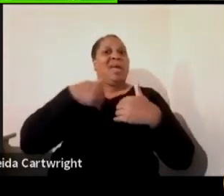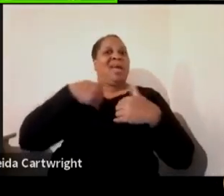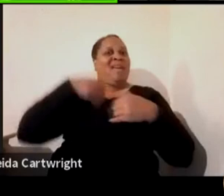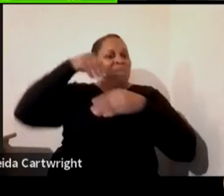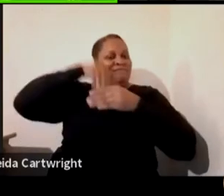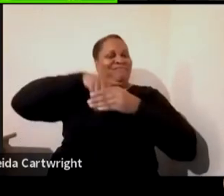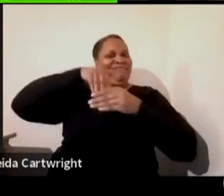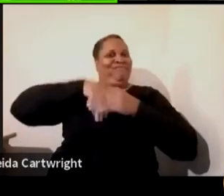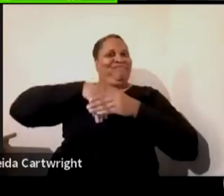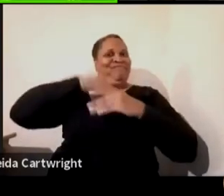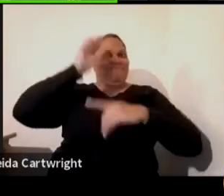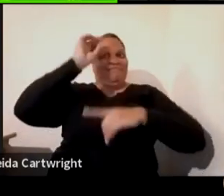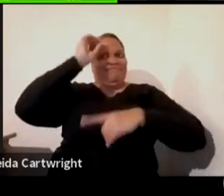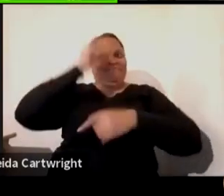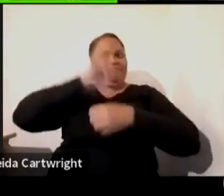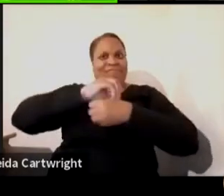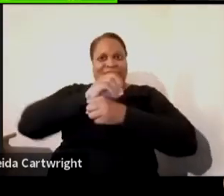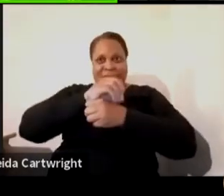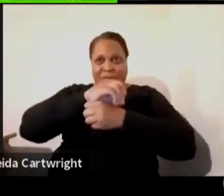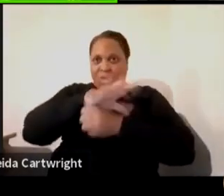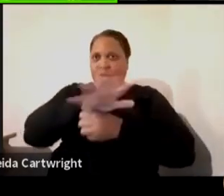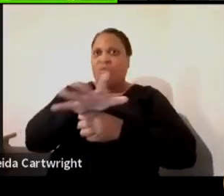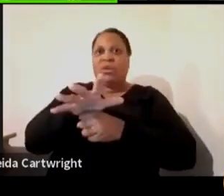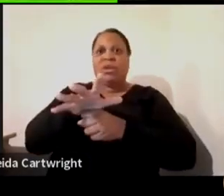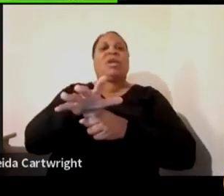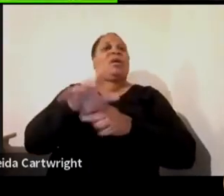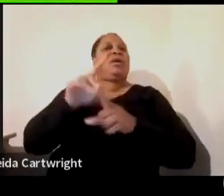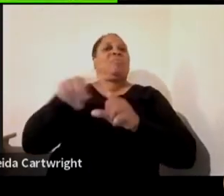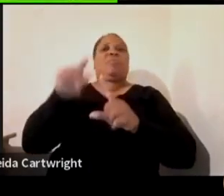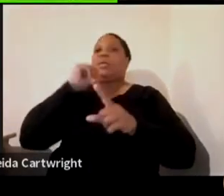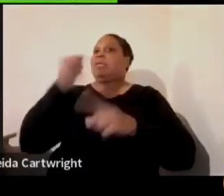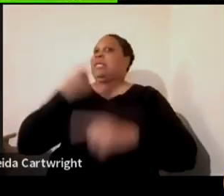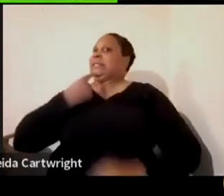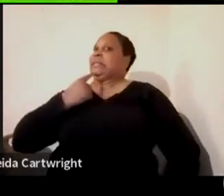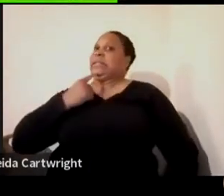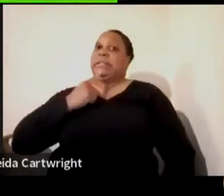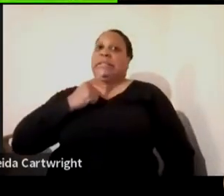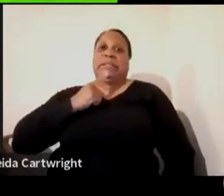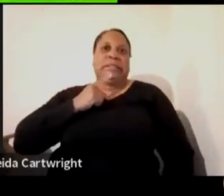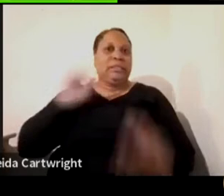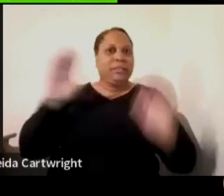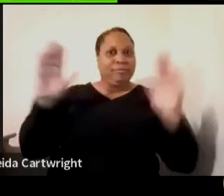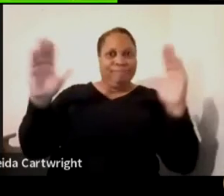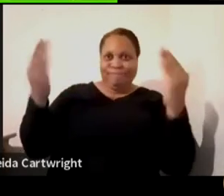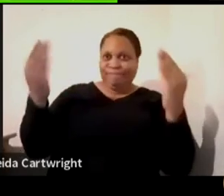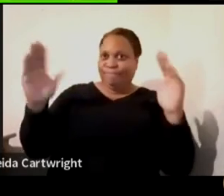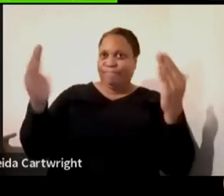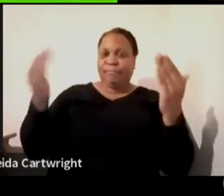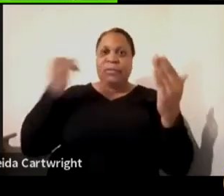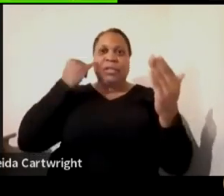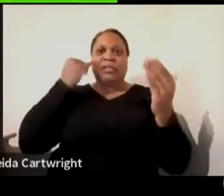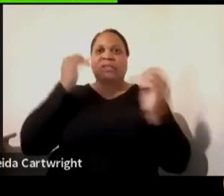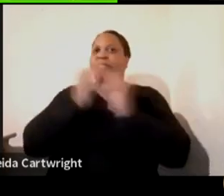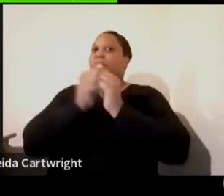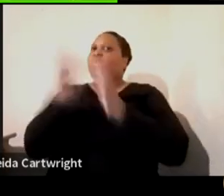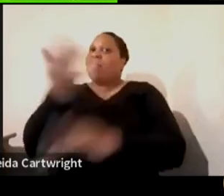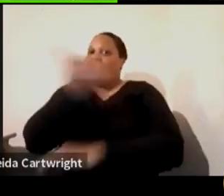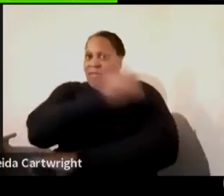infection. However, if you do get it, it will not be as severe as if you did not have the vaccine. And